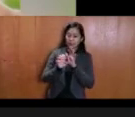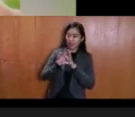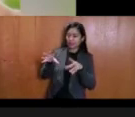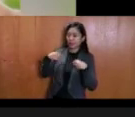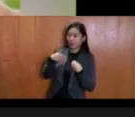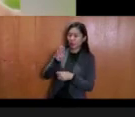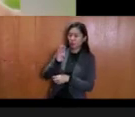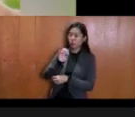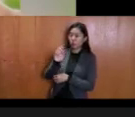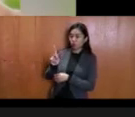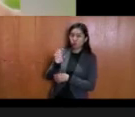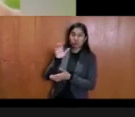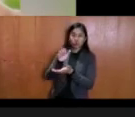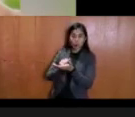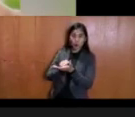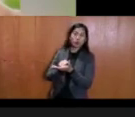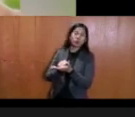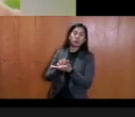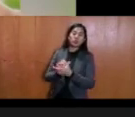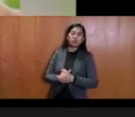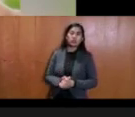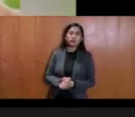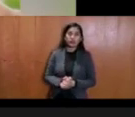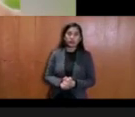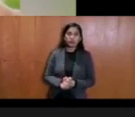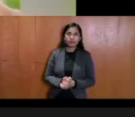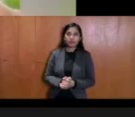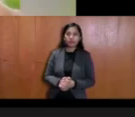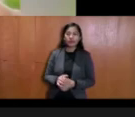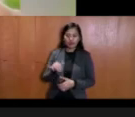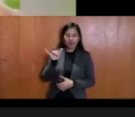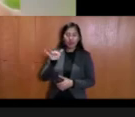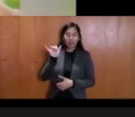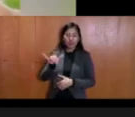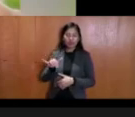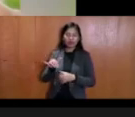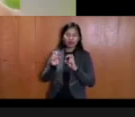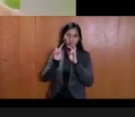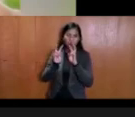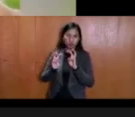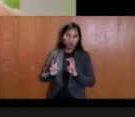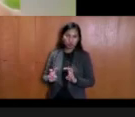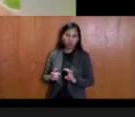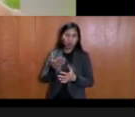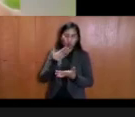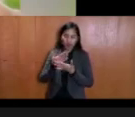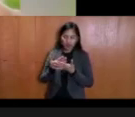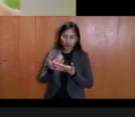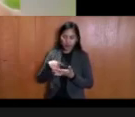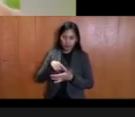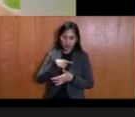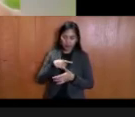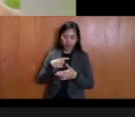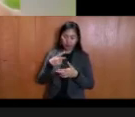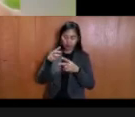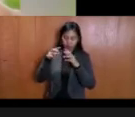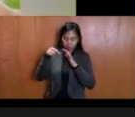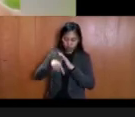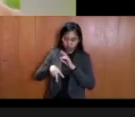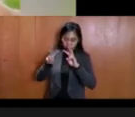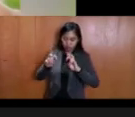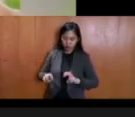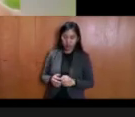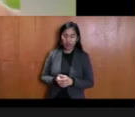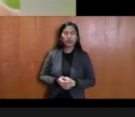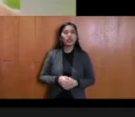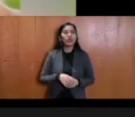So I think that that's an area that could be looked into. Thank you. Dr. Twinkle, may I just add, many of the small businesses are